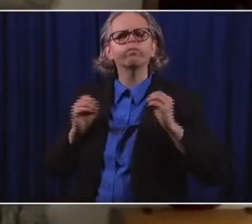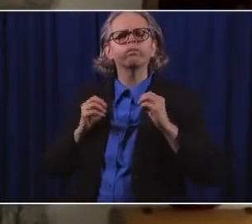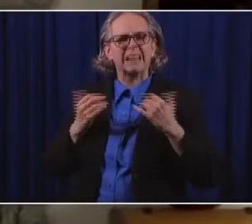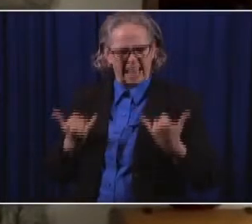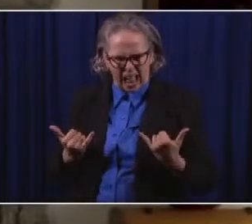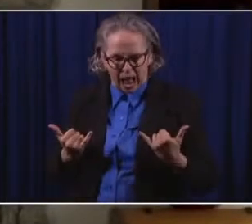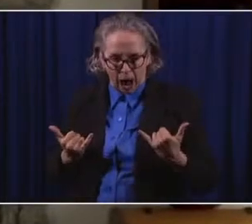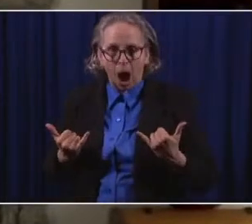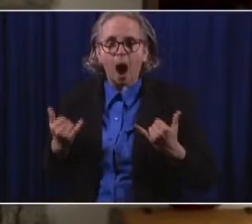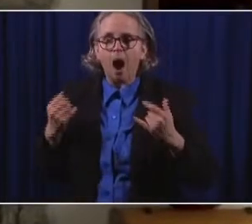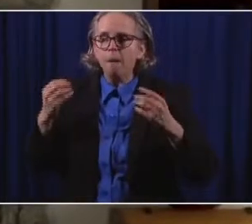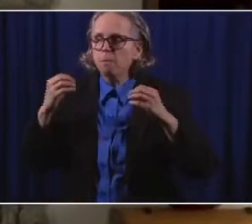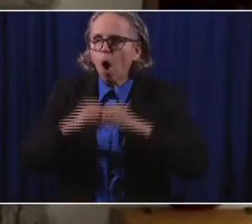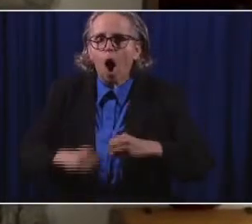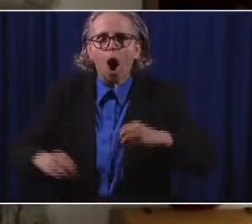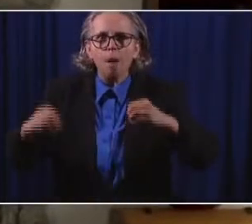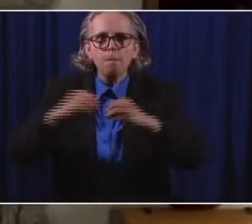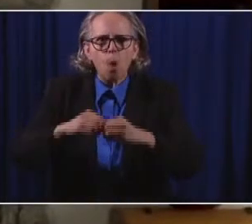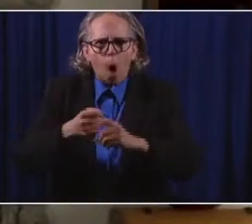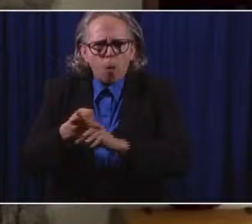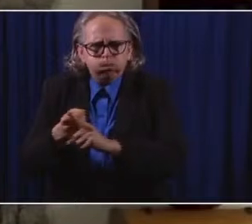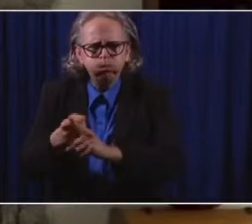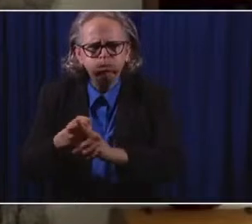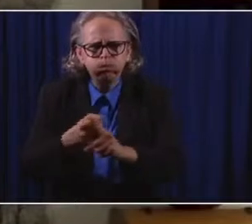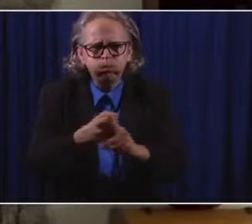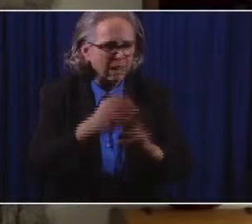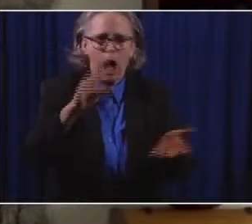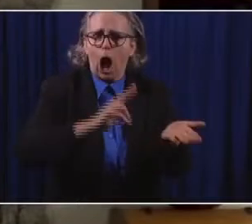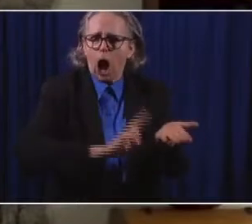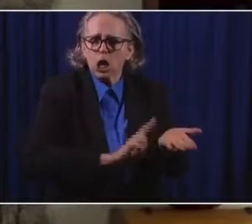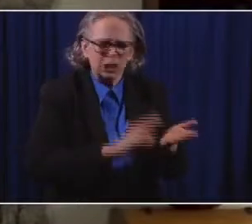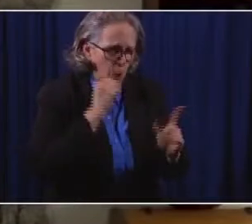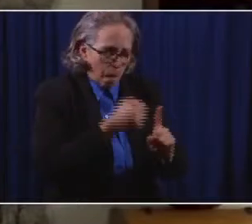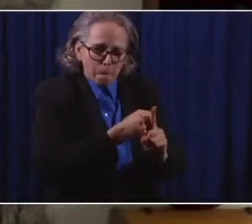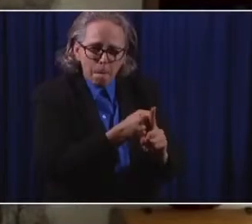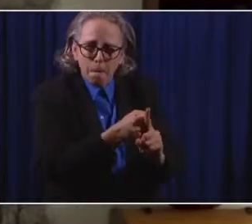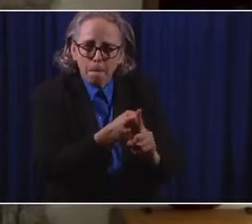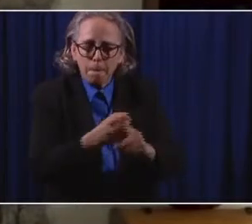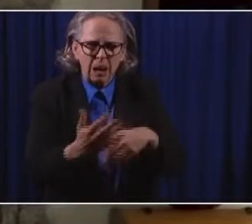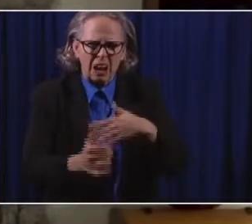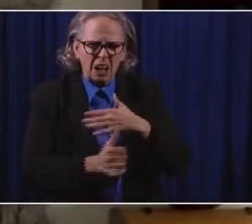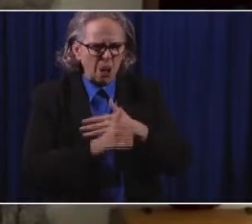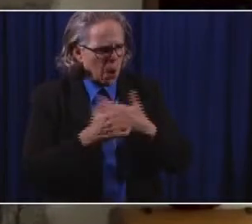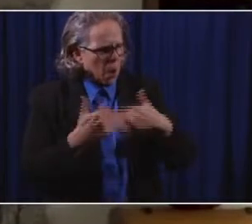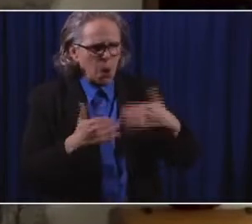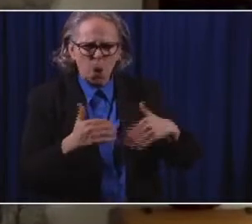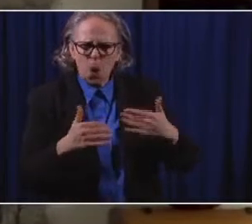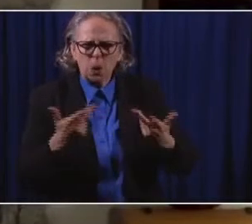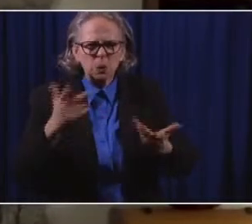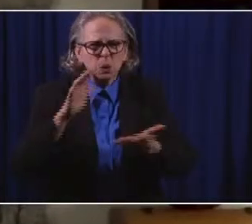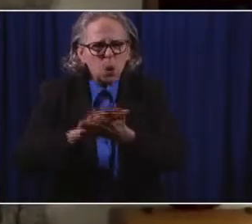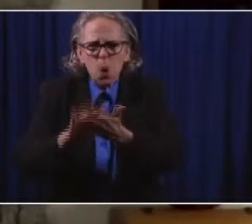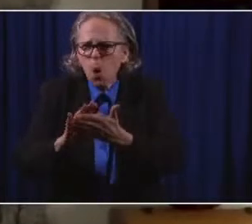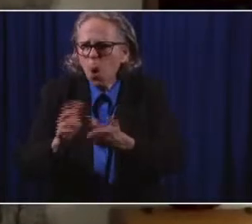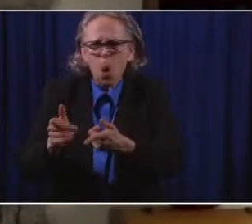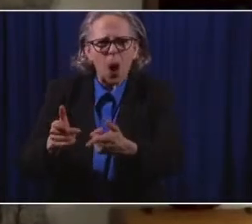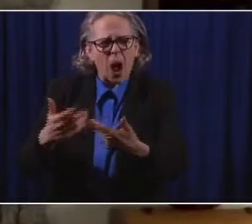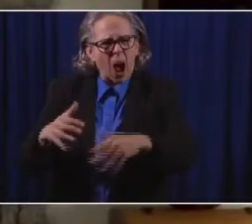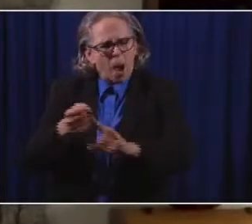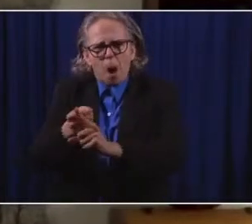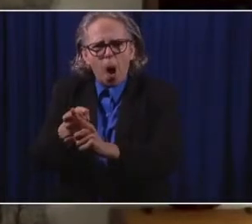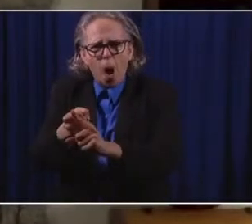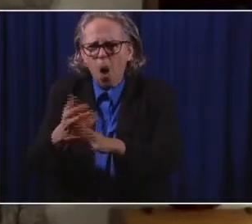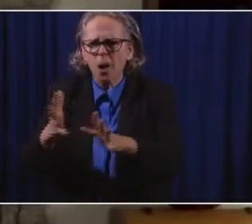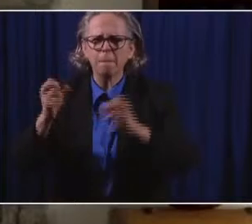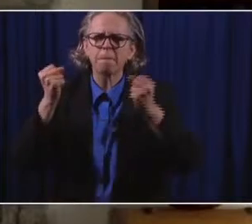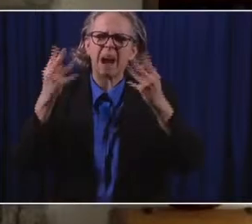their hospitals are threatened, and their schools are threatened. That's the difference. Next question is from Jeff Reddick at